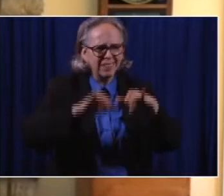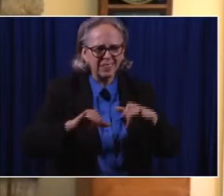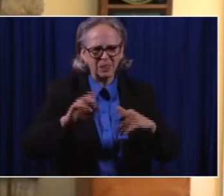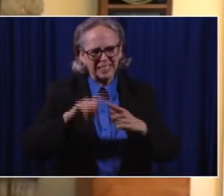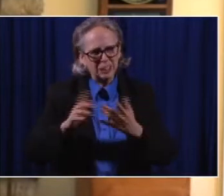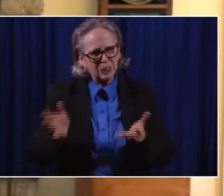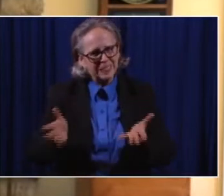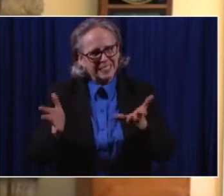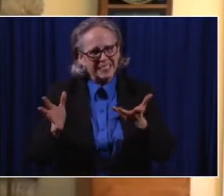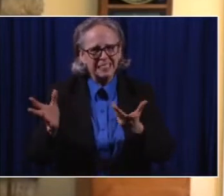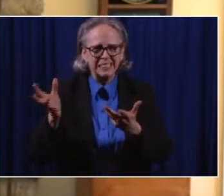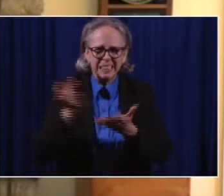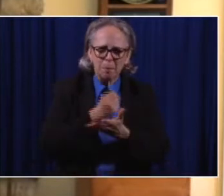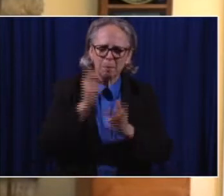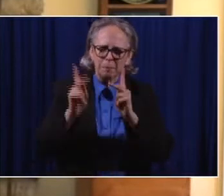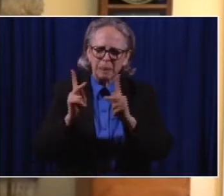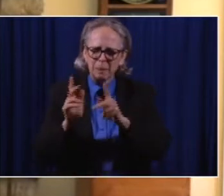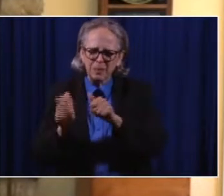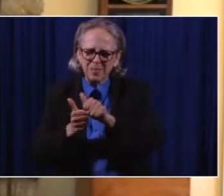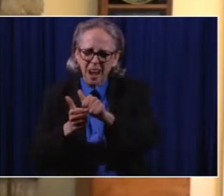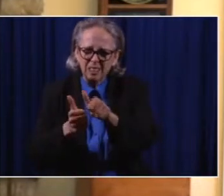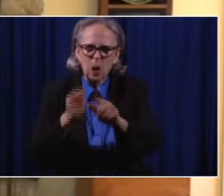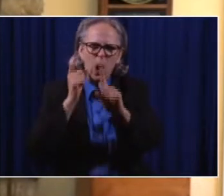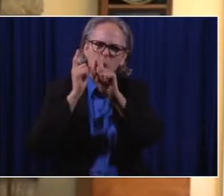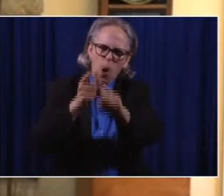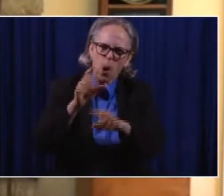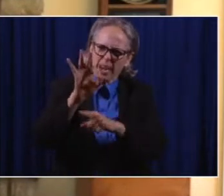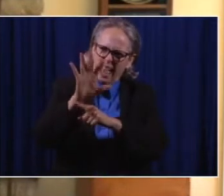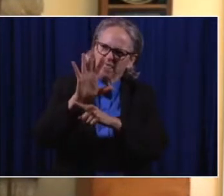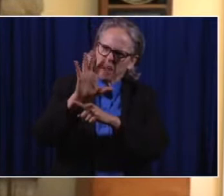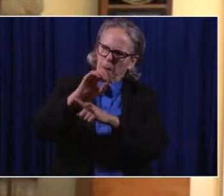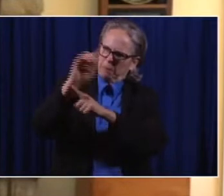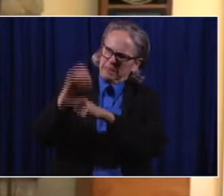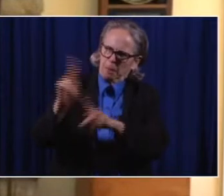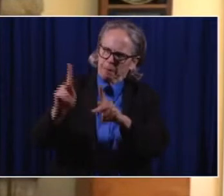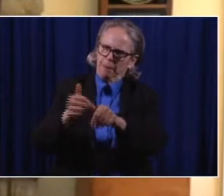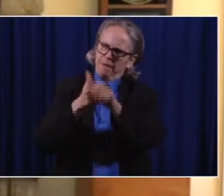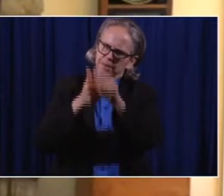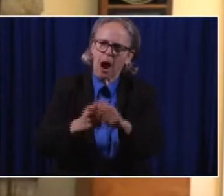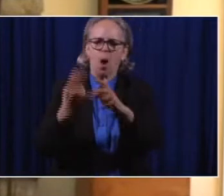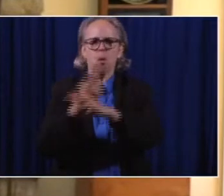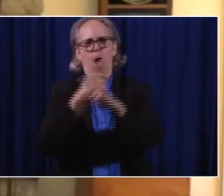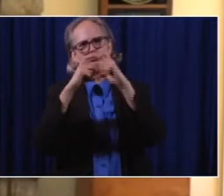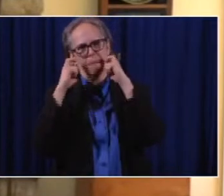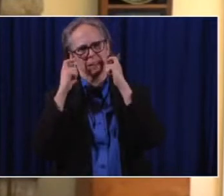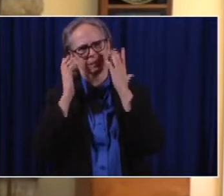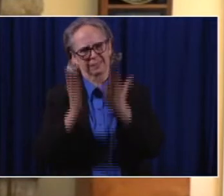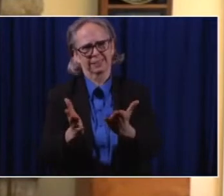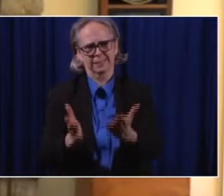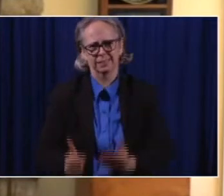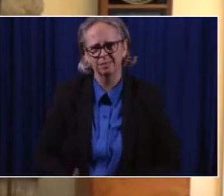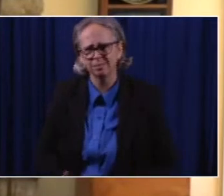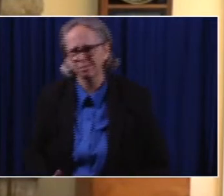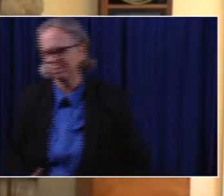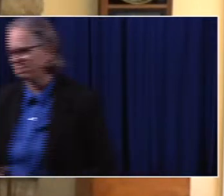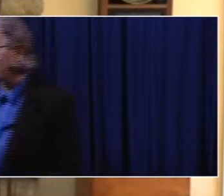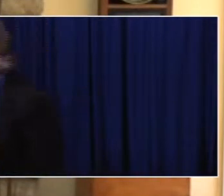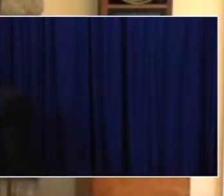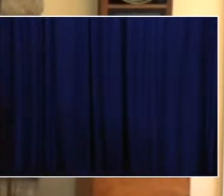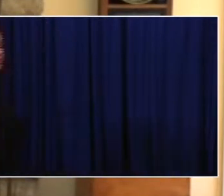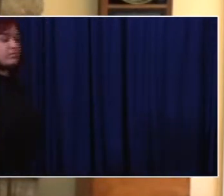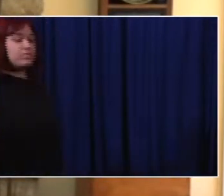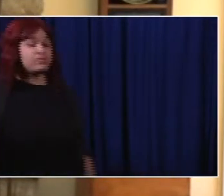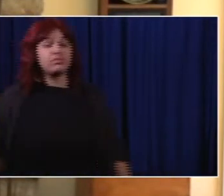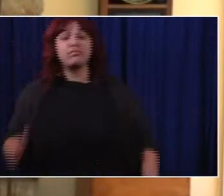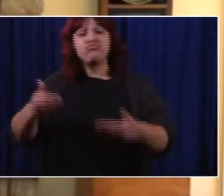95%, what we're trying to do. Governor, next question is the last question for today, and it belongs to Jess